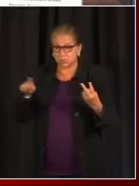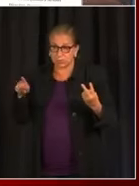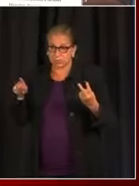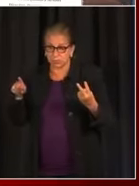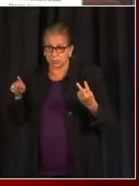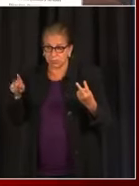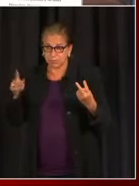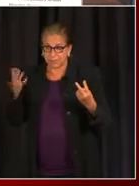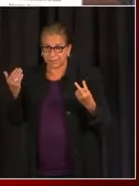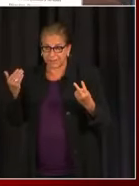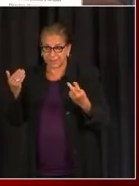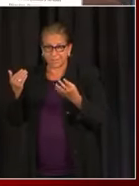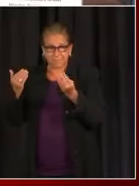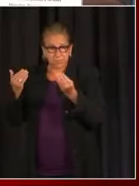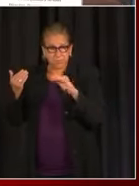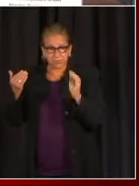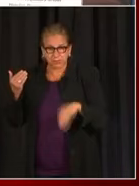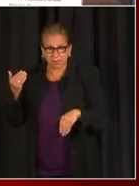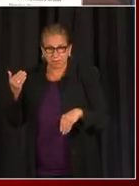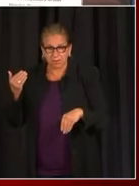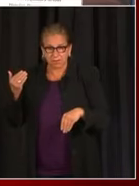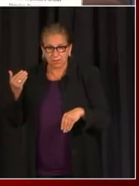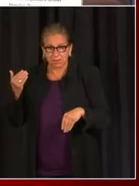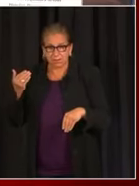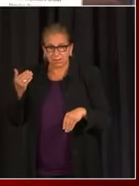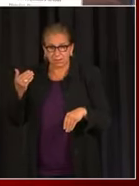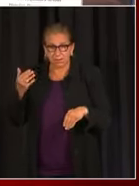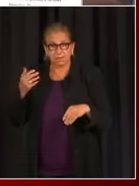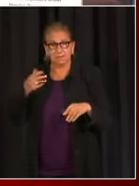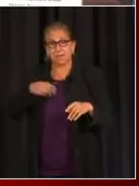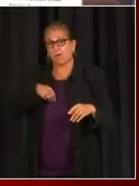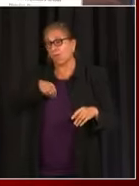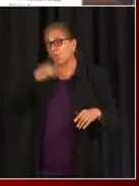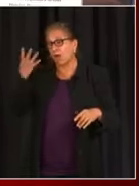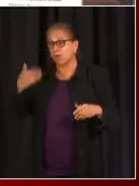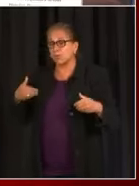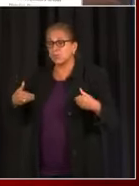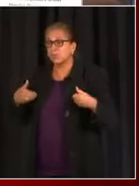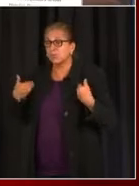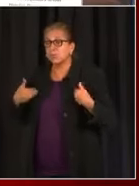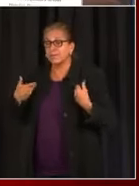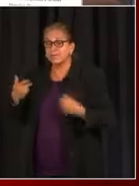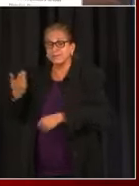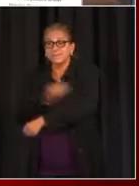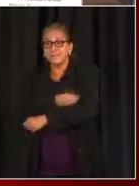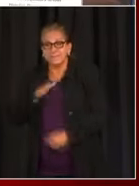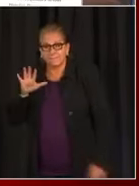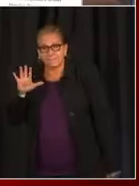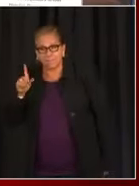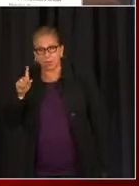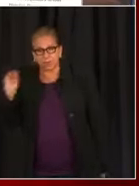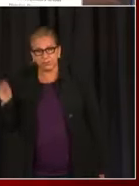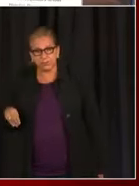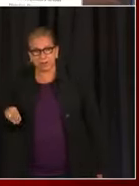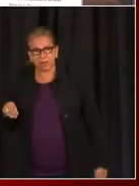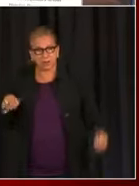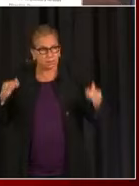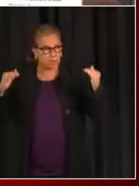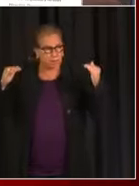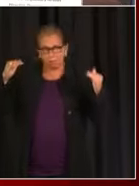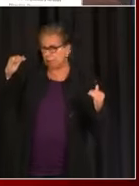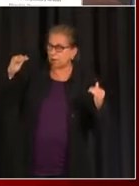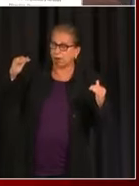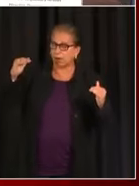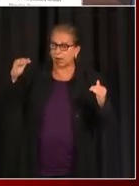white counterparts, the coverage is 51%. So a lot of the gap we see in coverage is attributable to youth and young